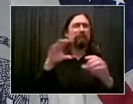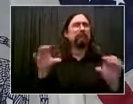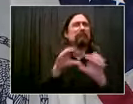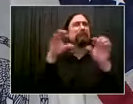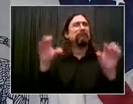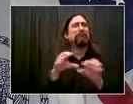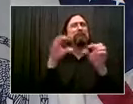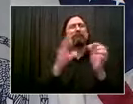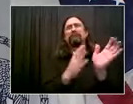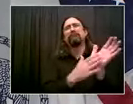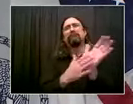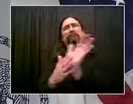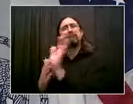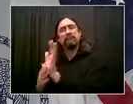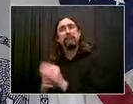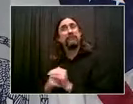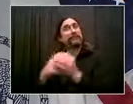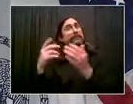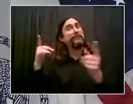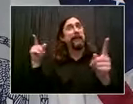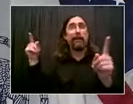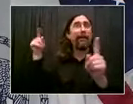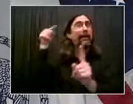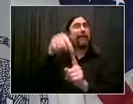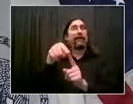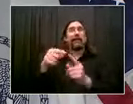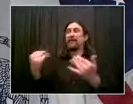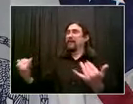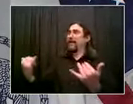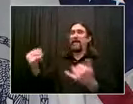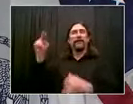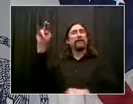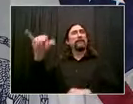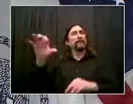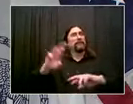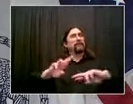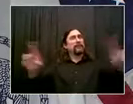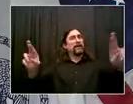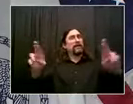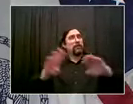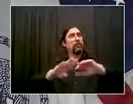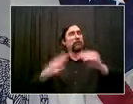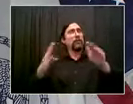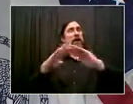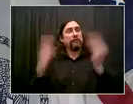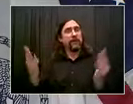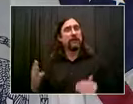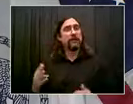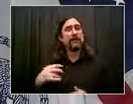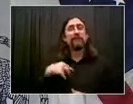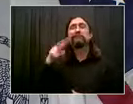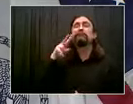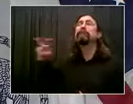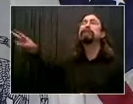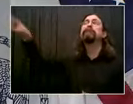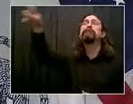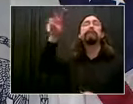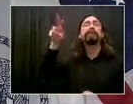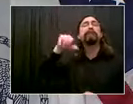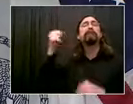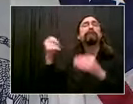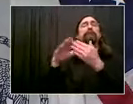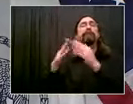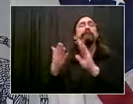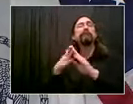a city that doesn't accept division, it doesn't accept hatred. We fight it back, and we've proven time and time again that